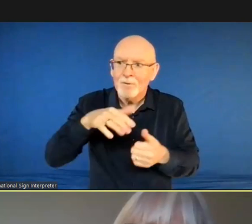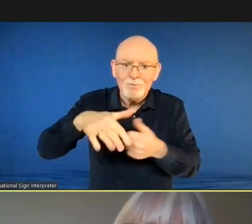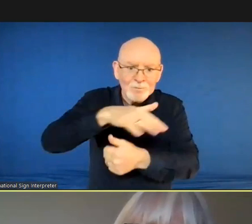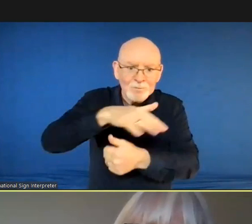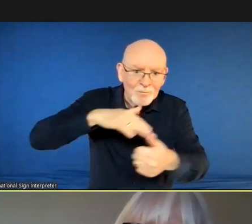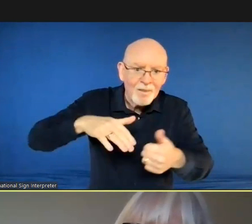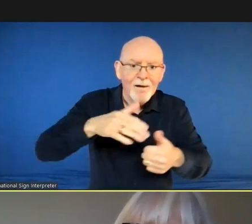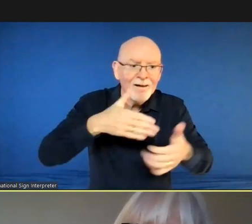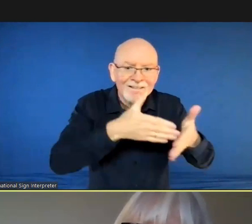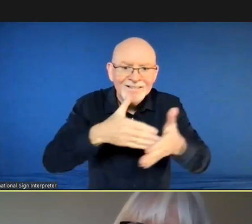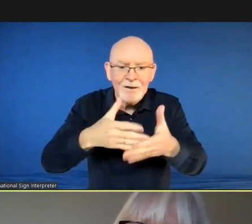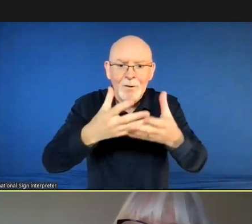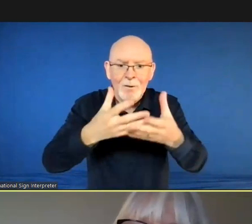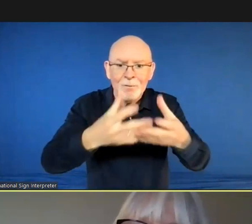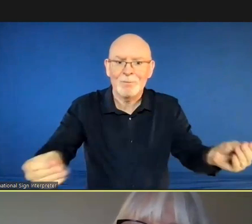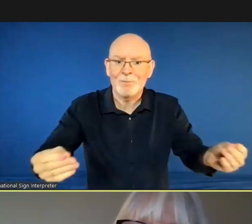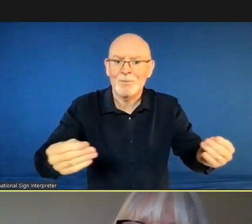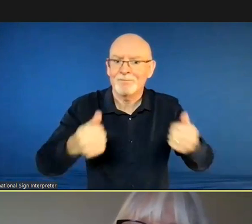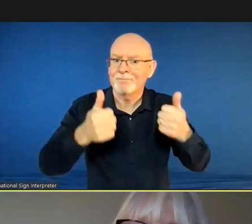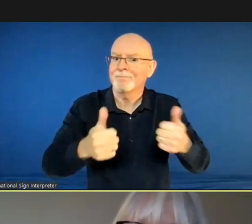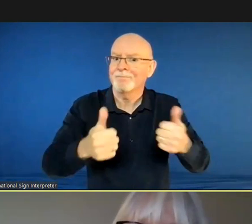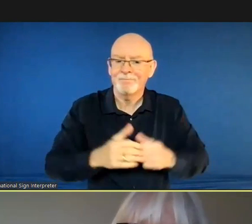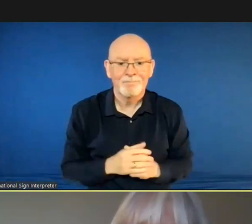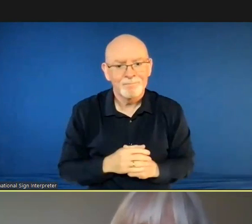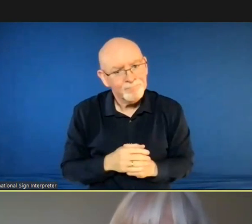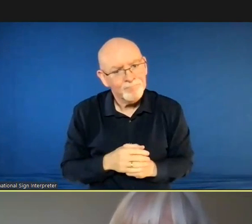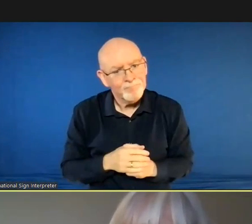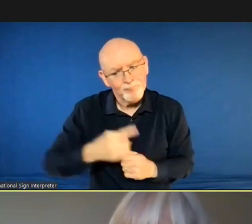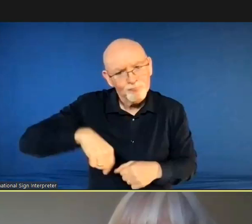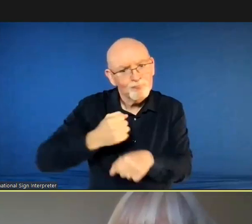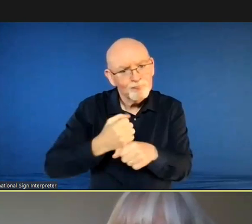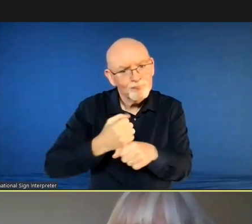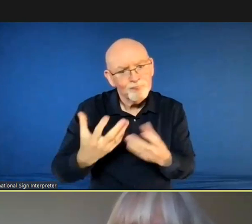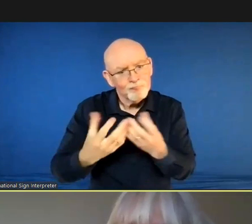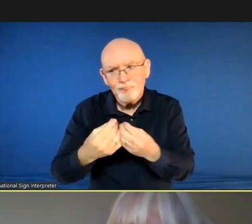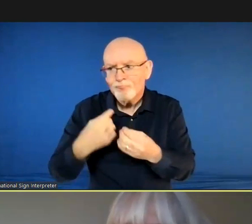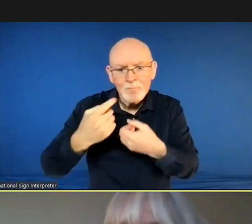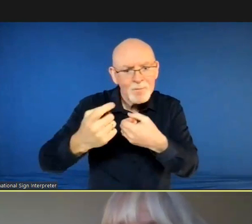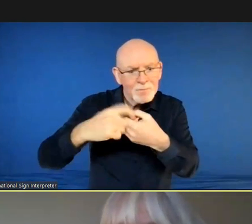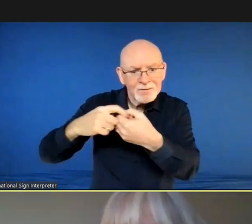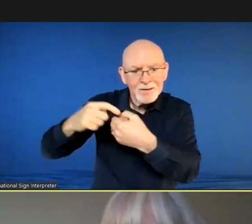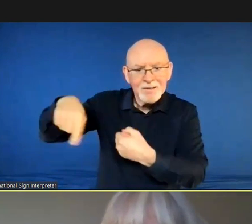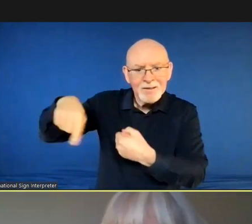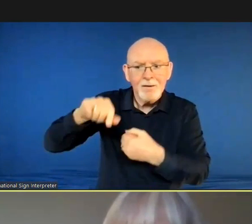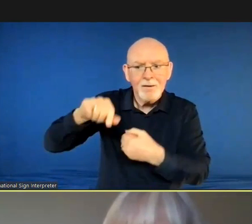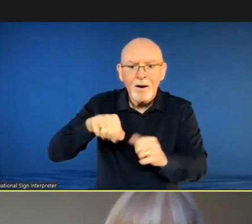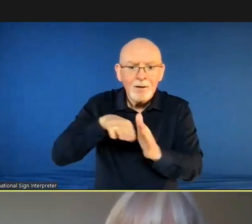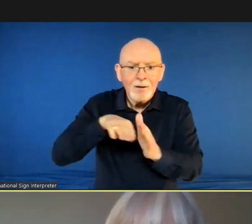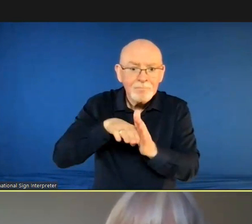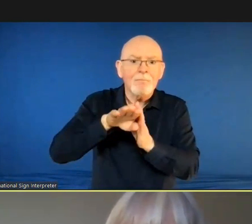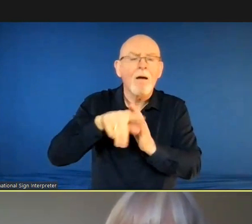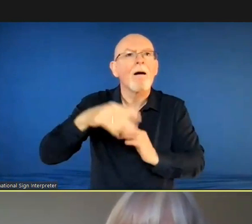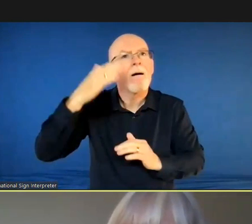we work with our partners to raise awareness and conduct deaf awareness training with professionals, practitioners,